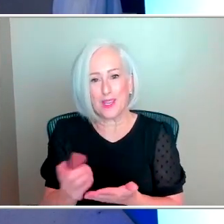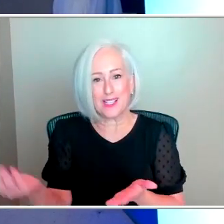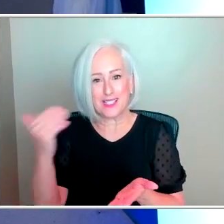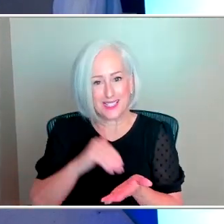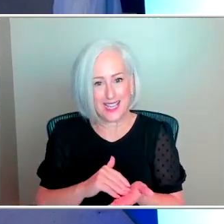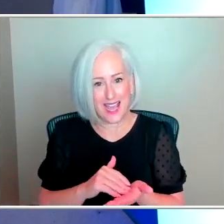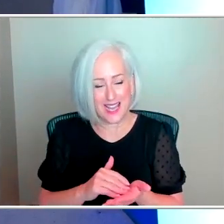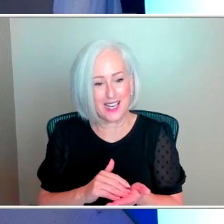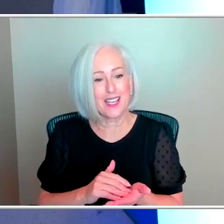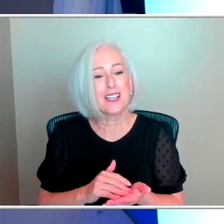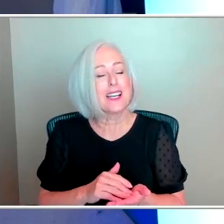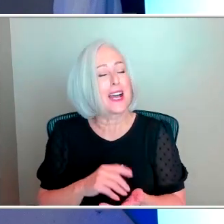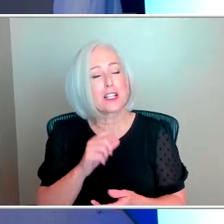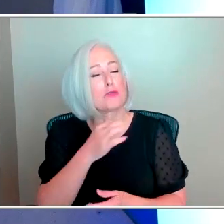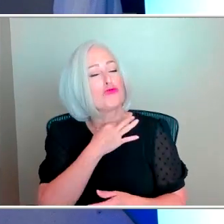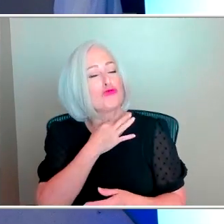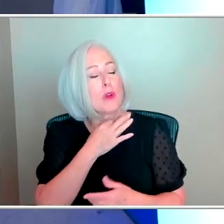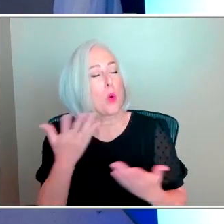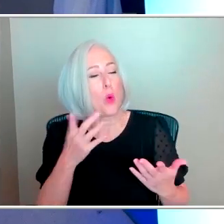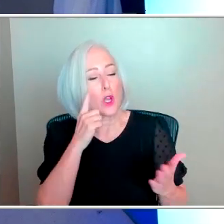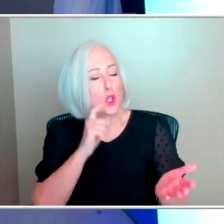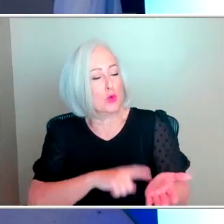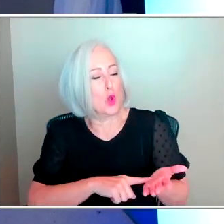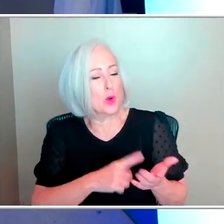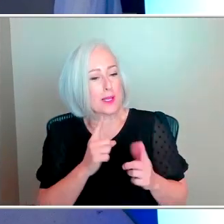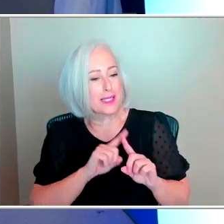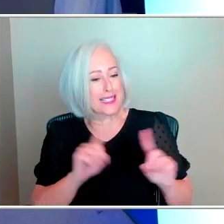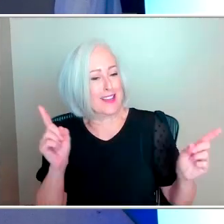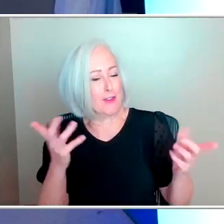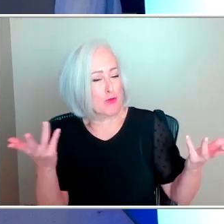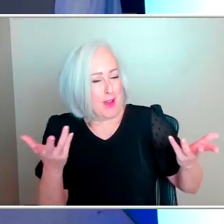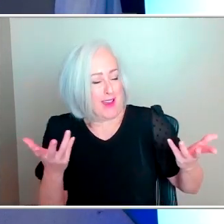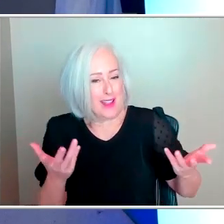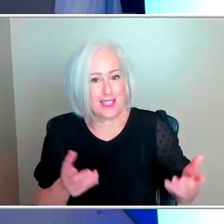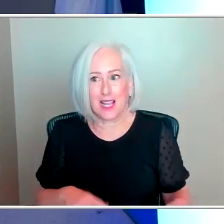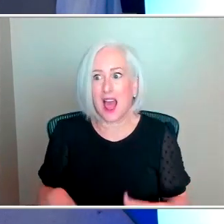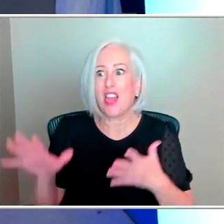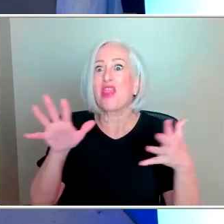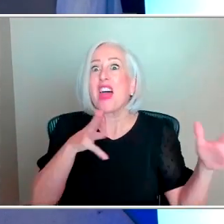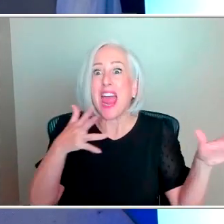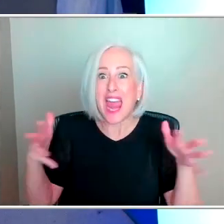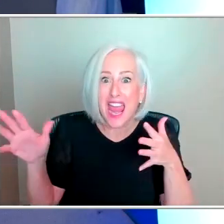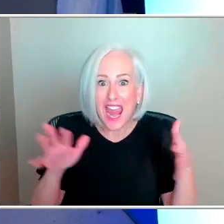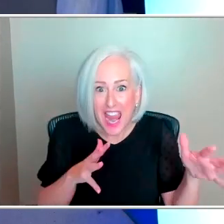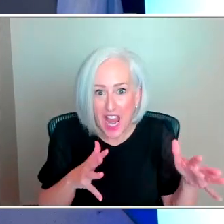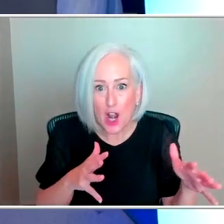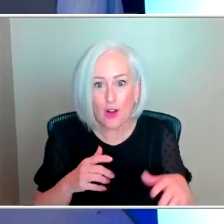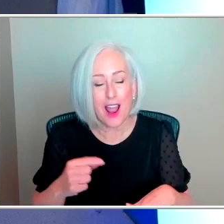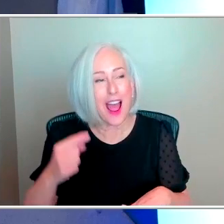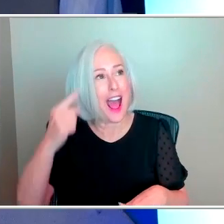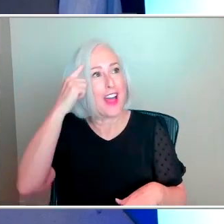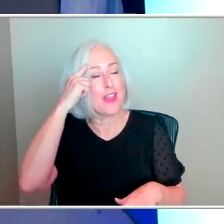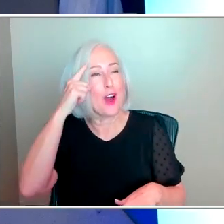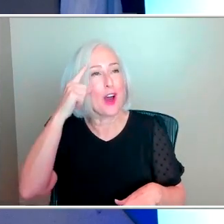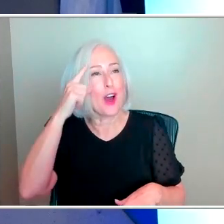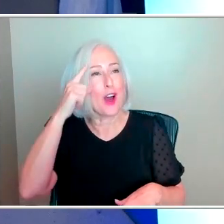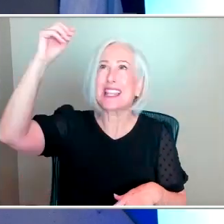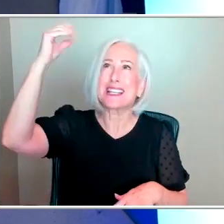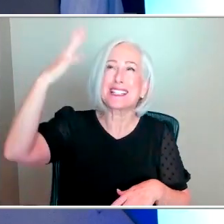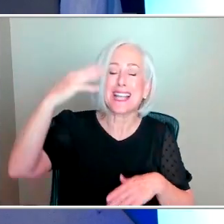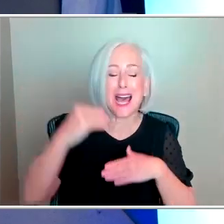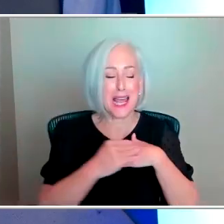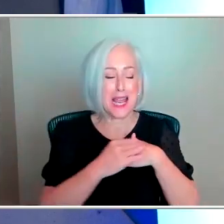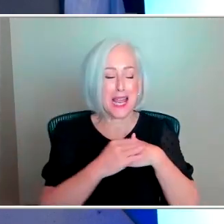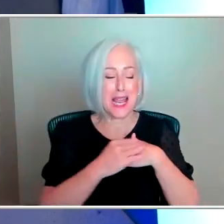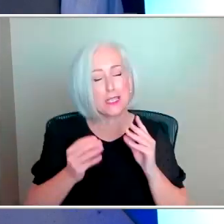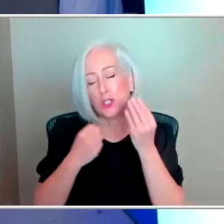what do you notice? What's the biggest difference? And he came back and he said, the air. I was thinking he was going to say the sun, the beach, the people, the